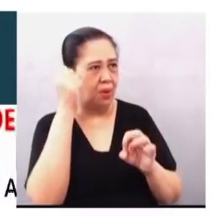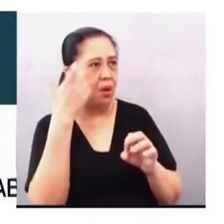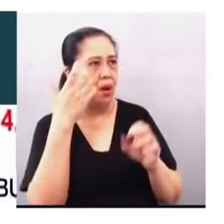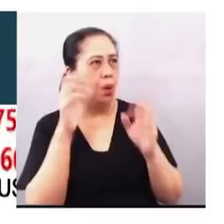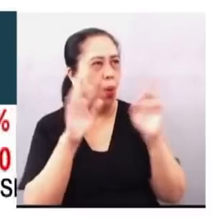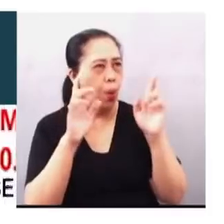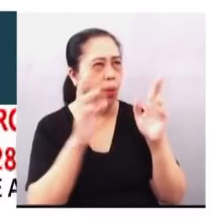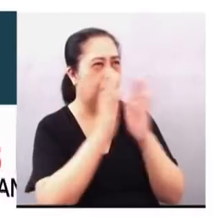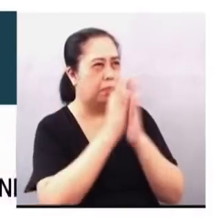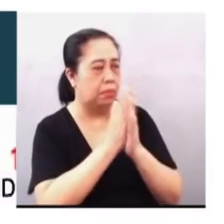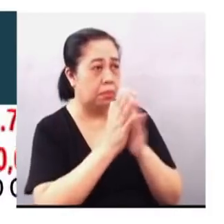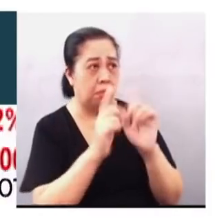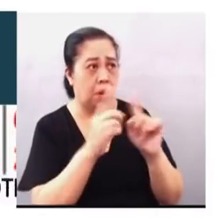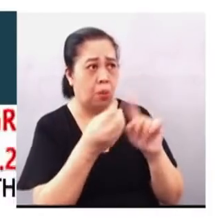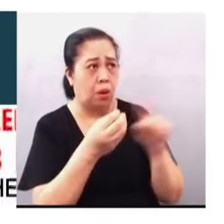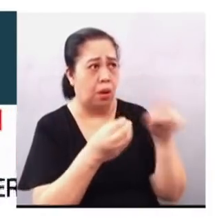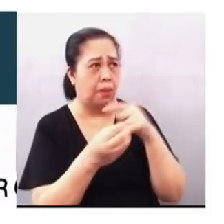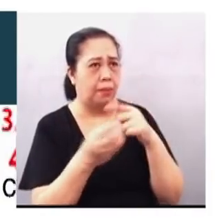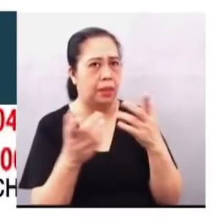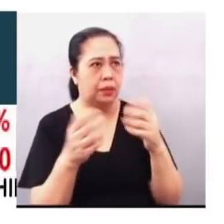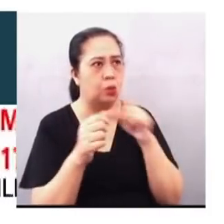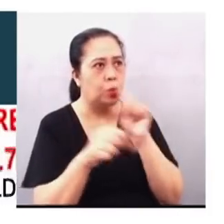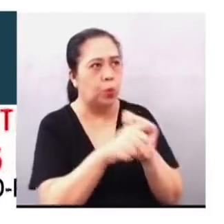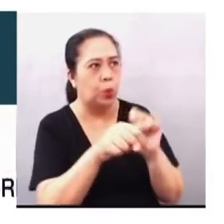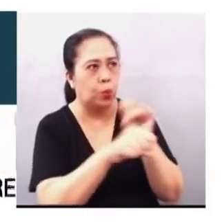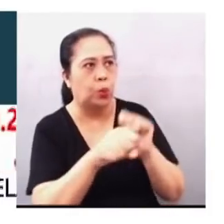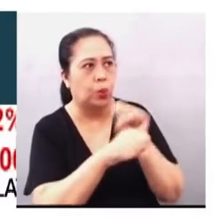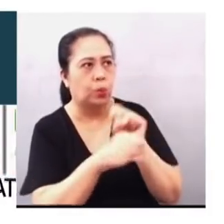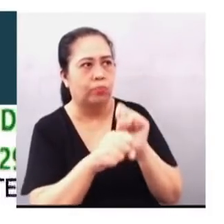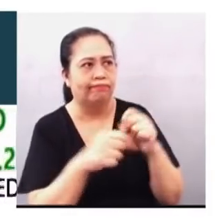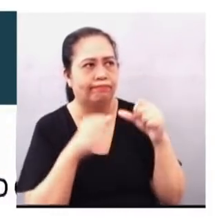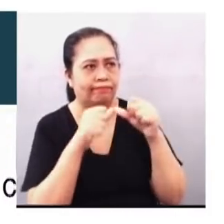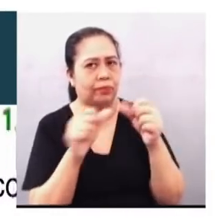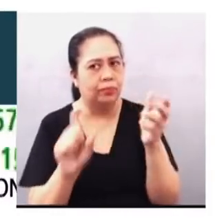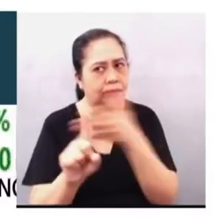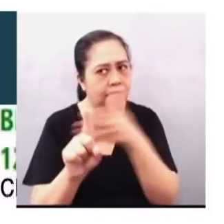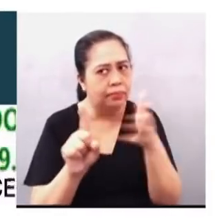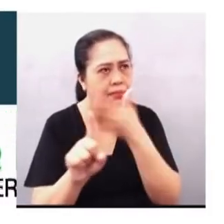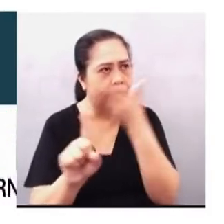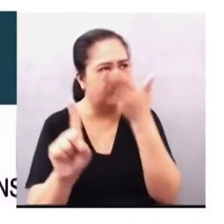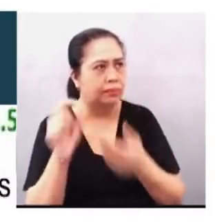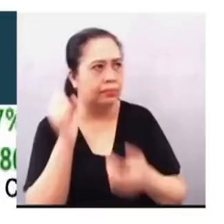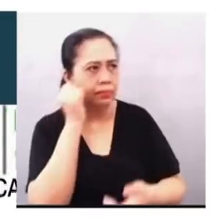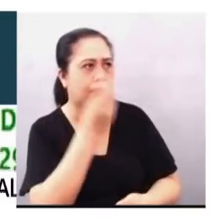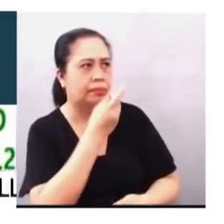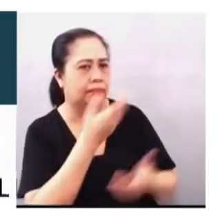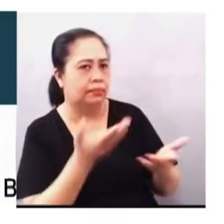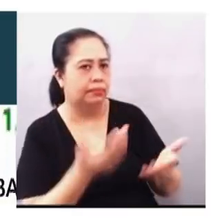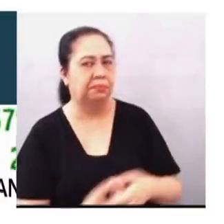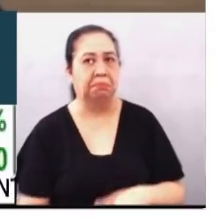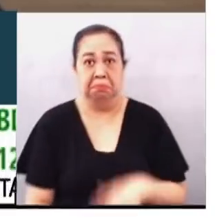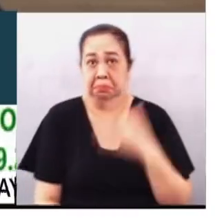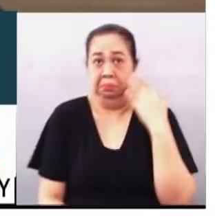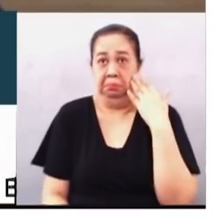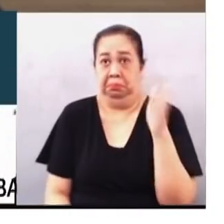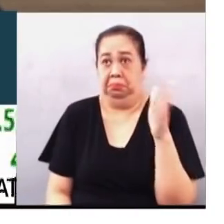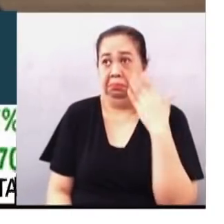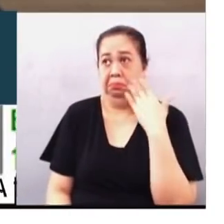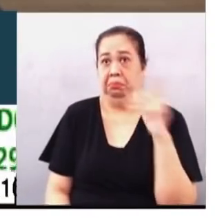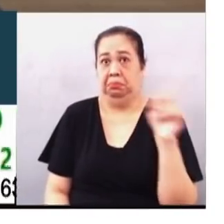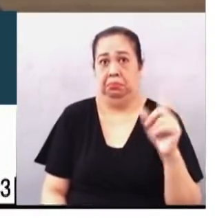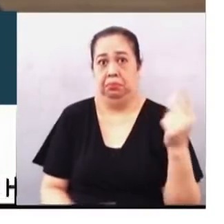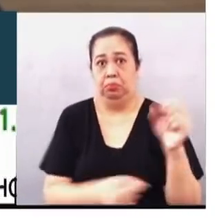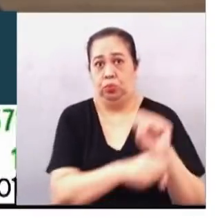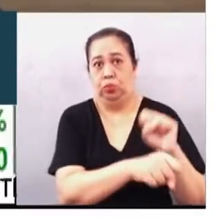they're praying, but what about conscious efforts, really, to convince her? I don't know. I don't know the